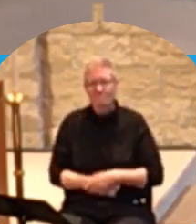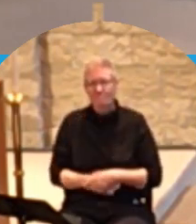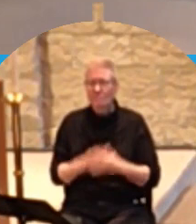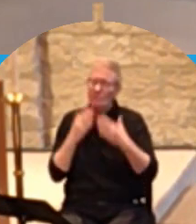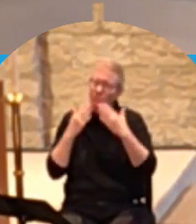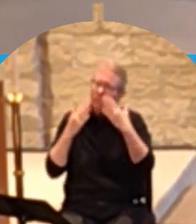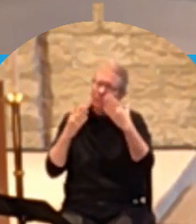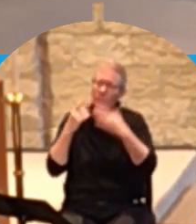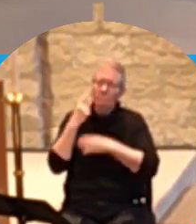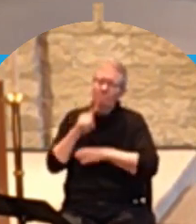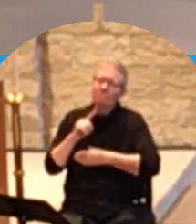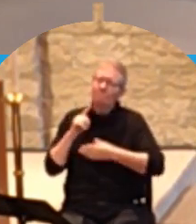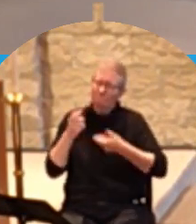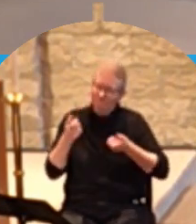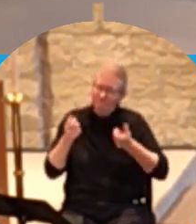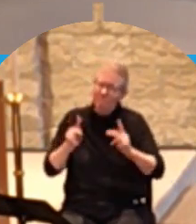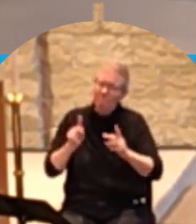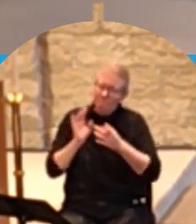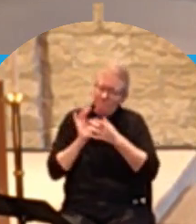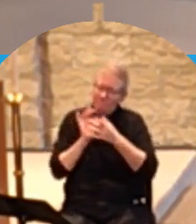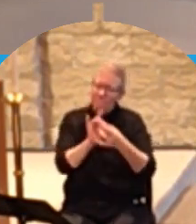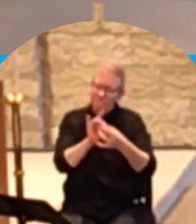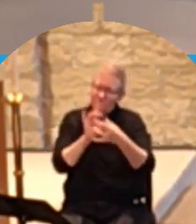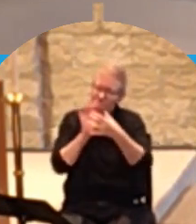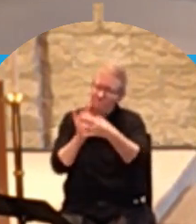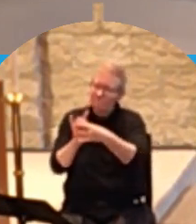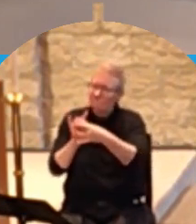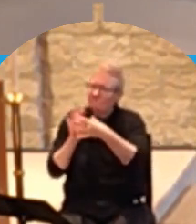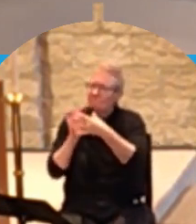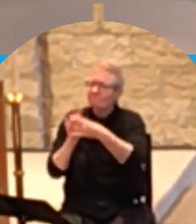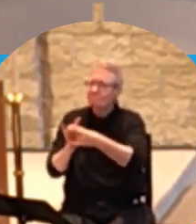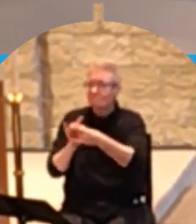grateful for the opportunity to connect via live stream,